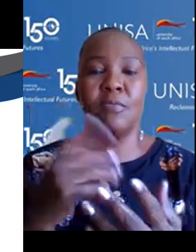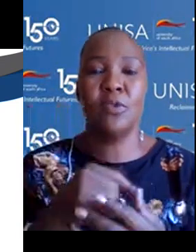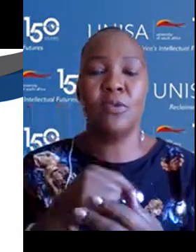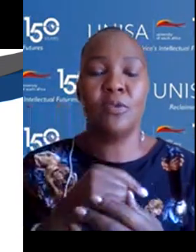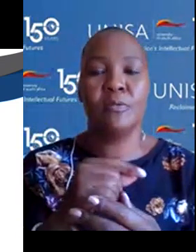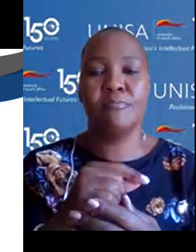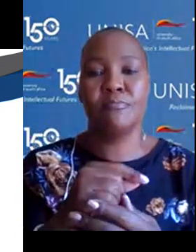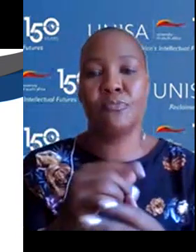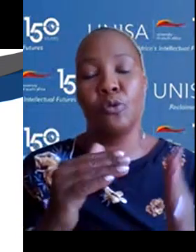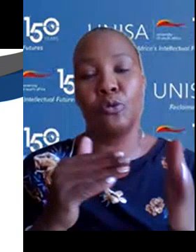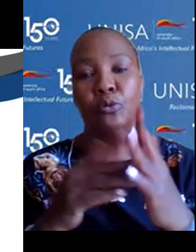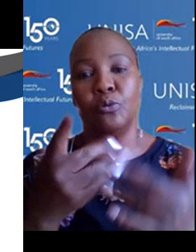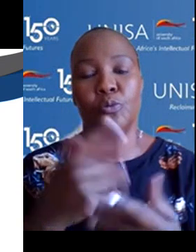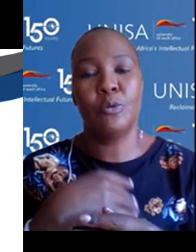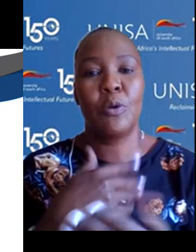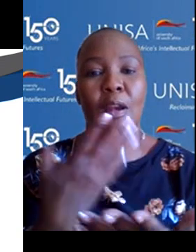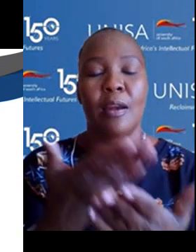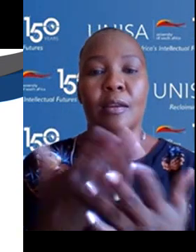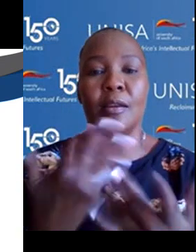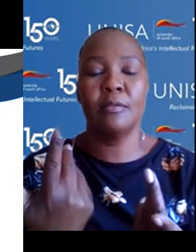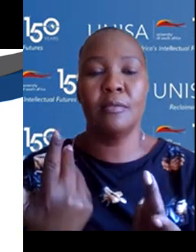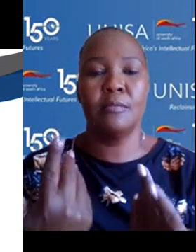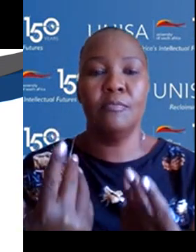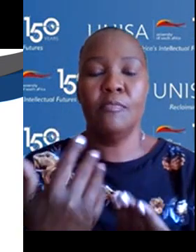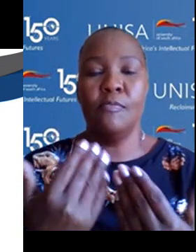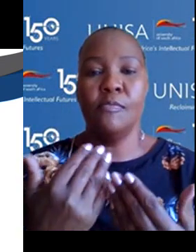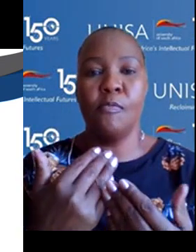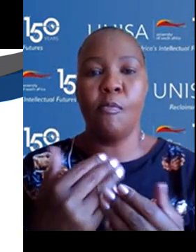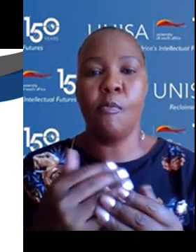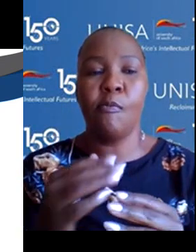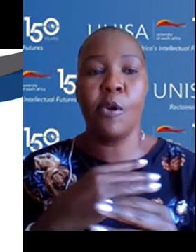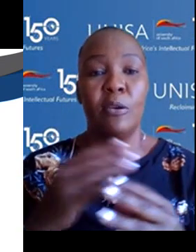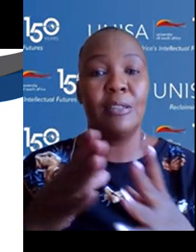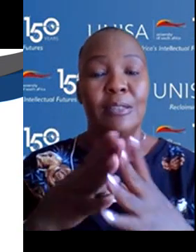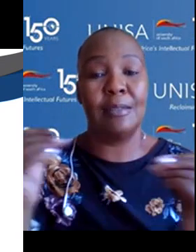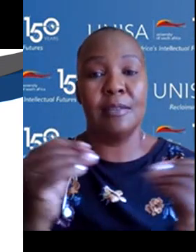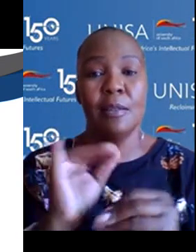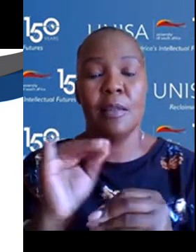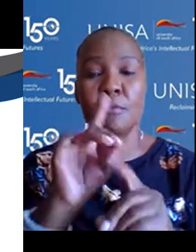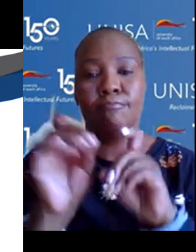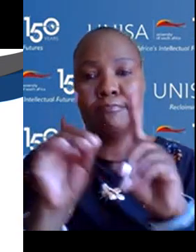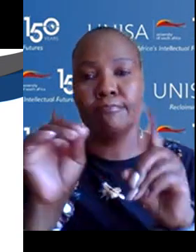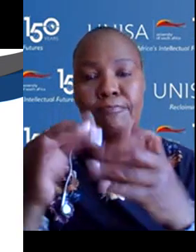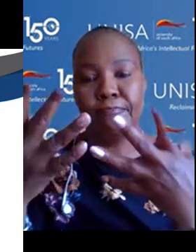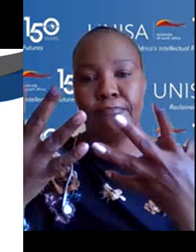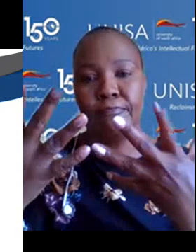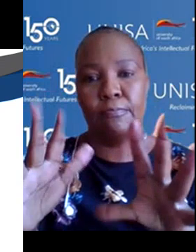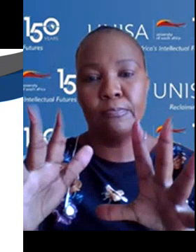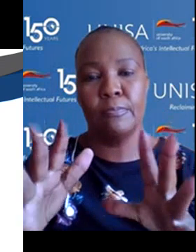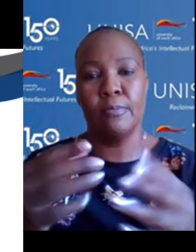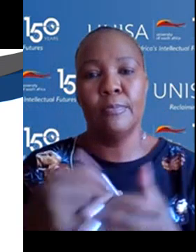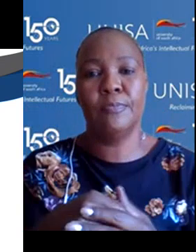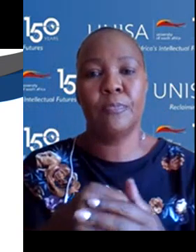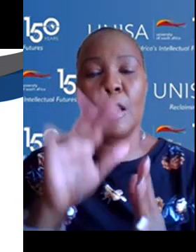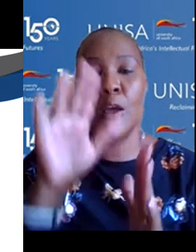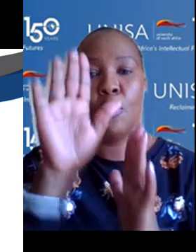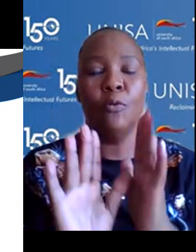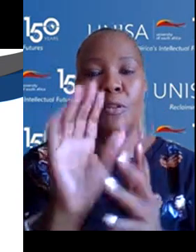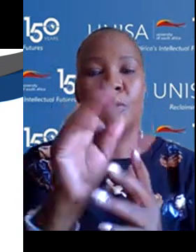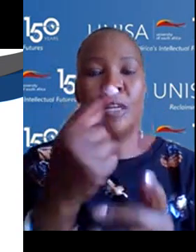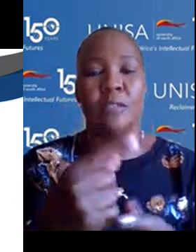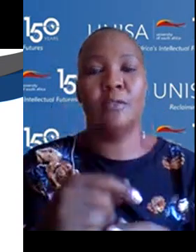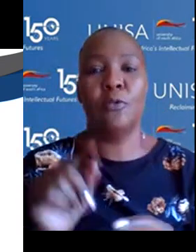when we can. And once you finish asking your question, lower your hand by clicking